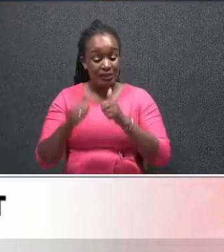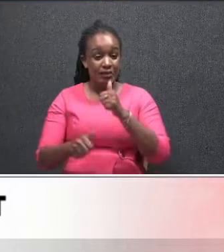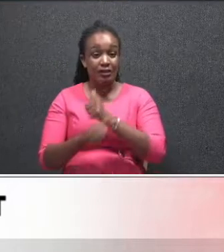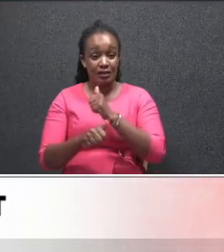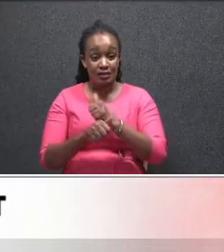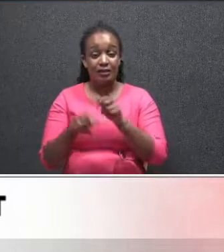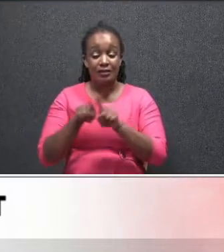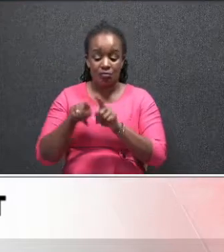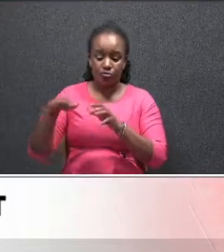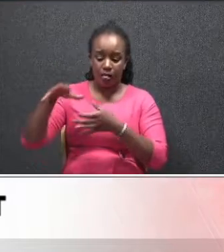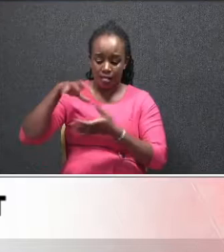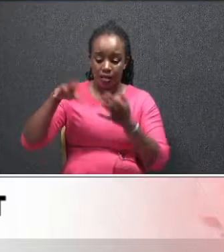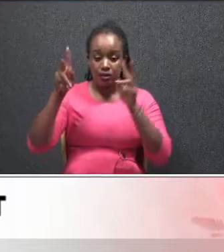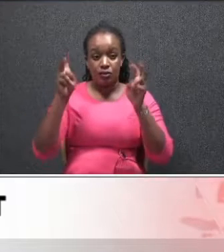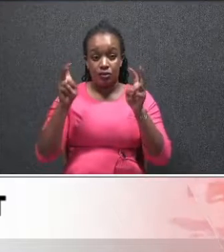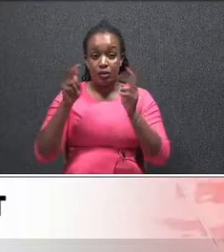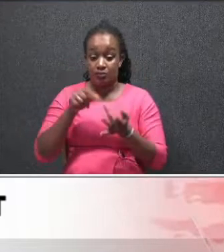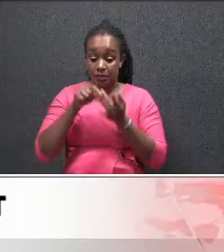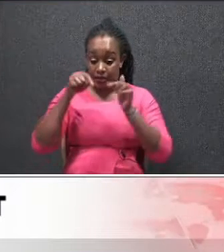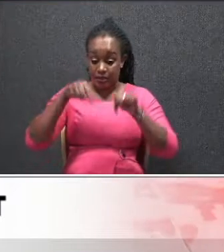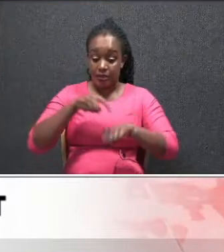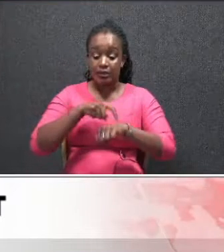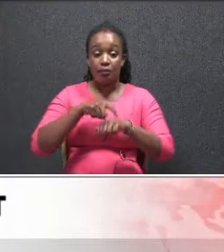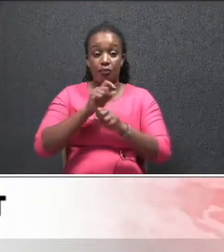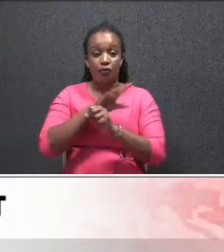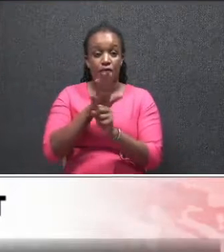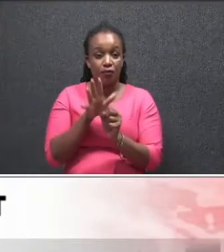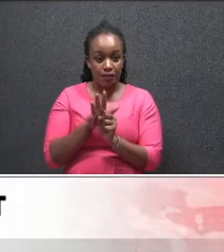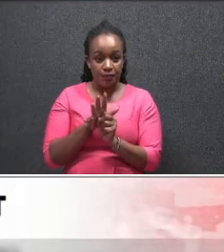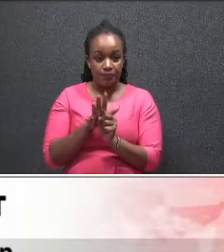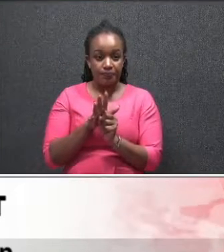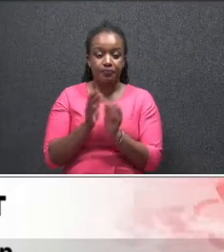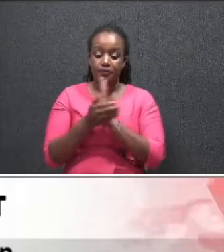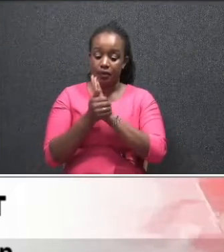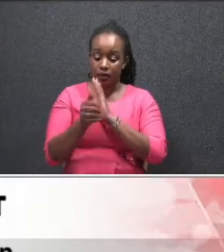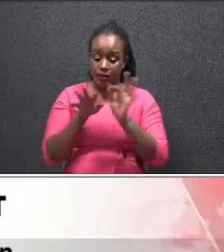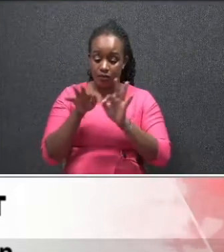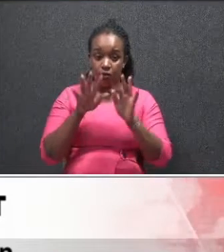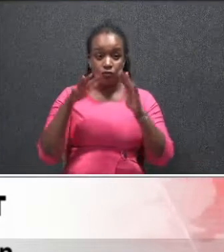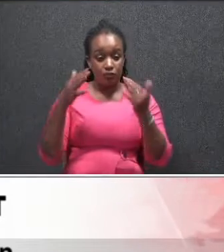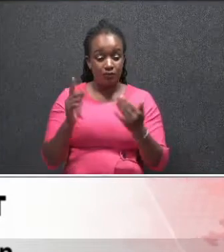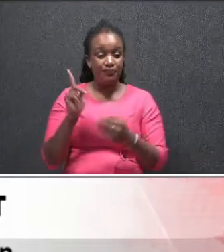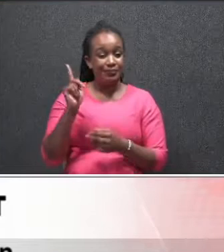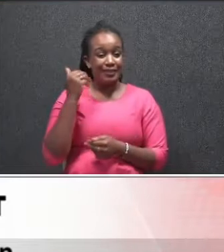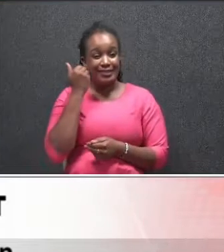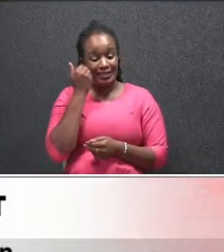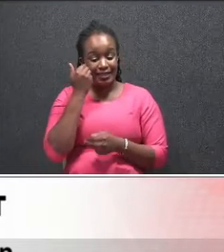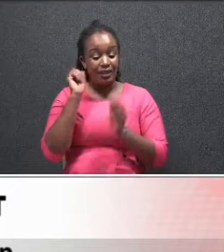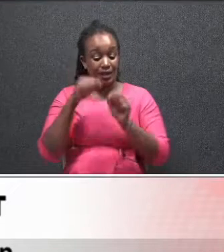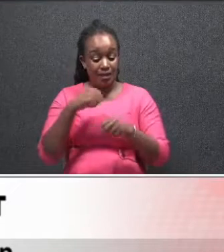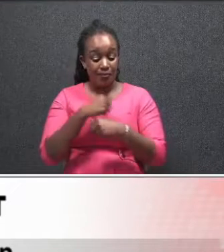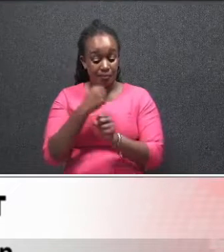matters, especially in the middle of the ongoing COVID-19 pandemic. Experts say that it can maim patients who are recovering